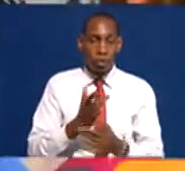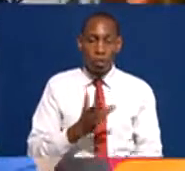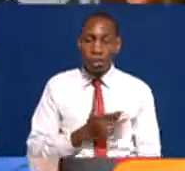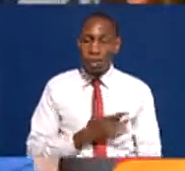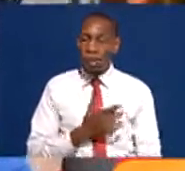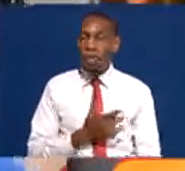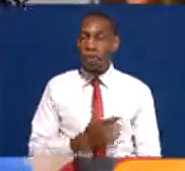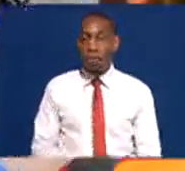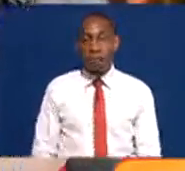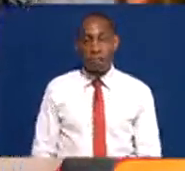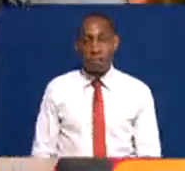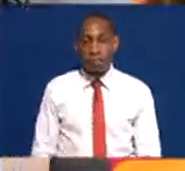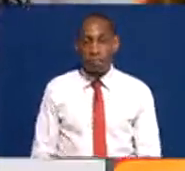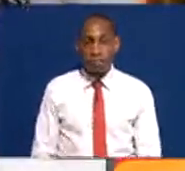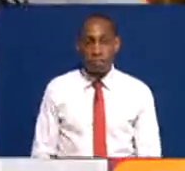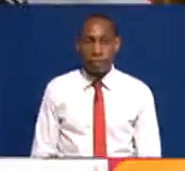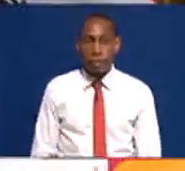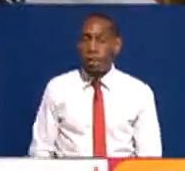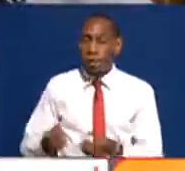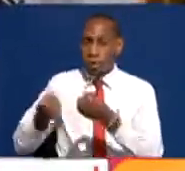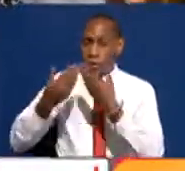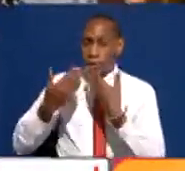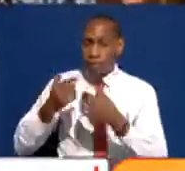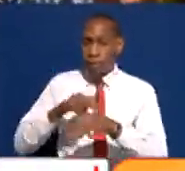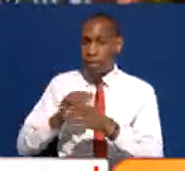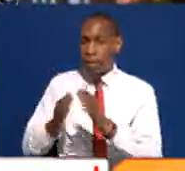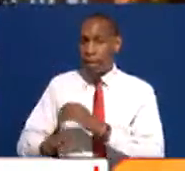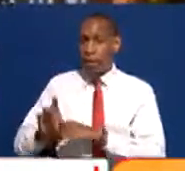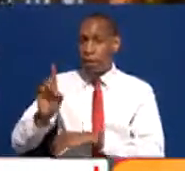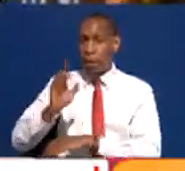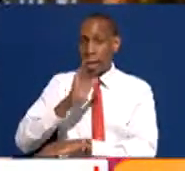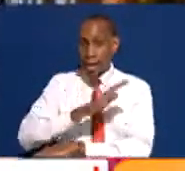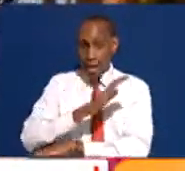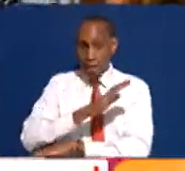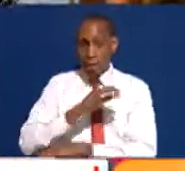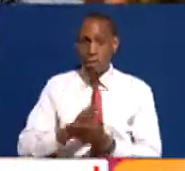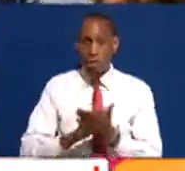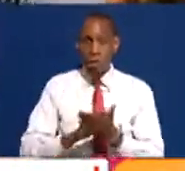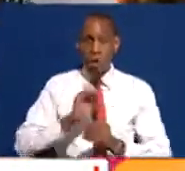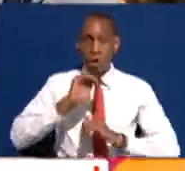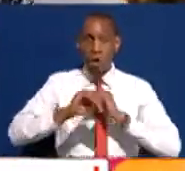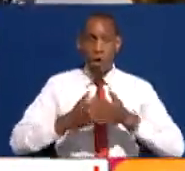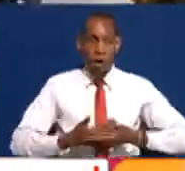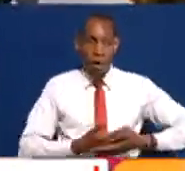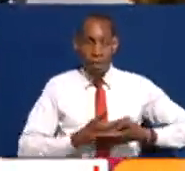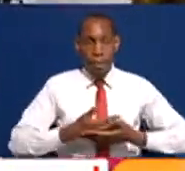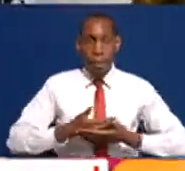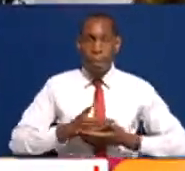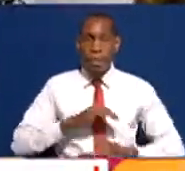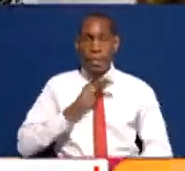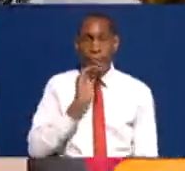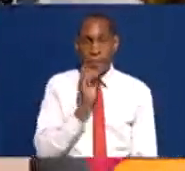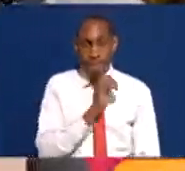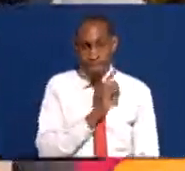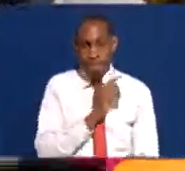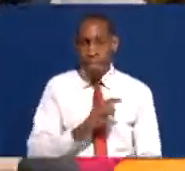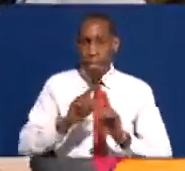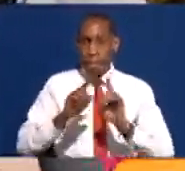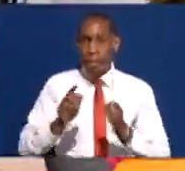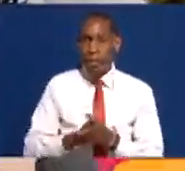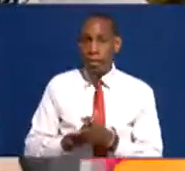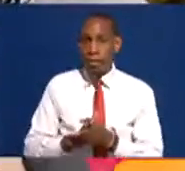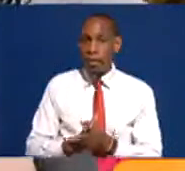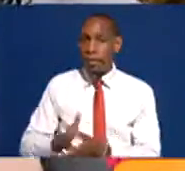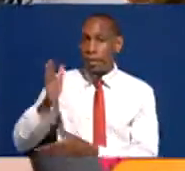disheartening. Tumeipokea kitu saa saba kuwa watoto wote wamepumzika. But ni God